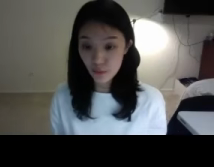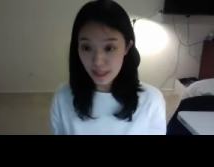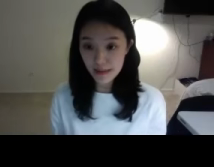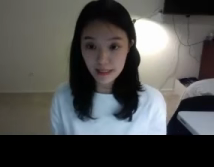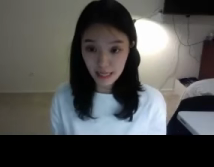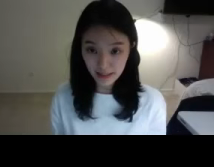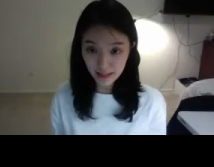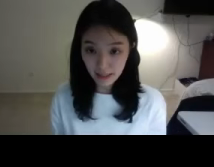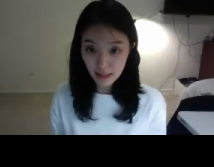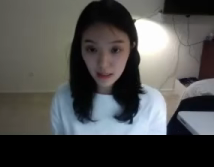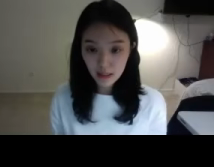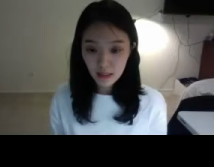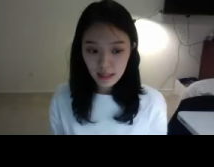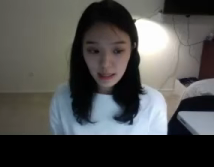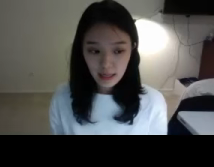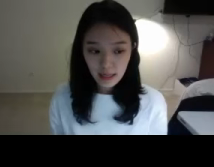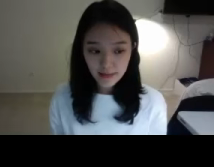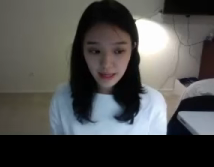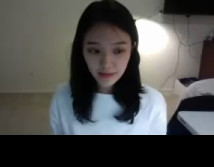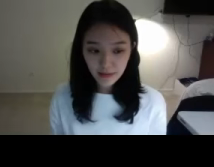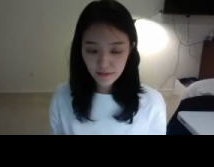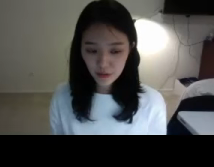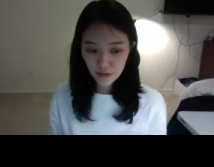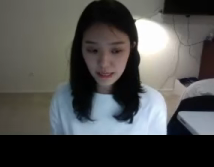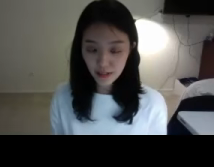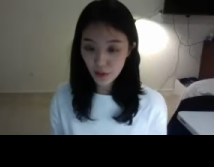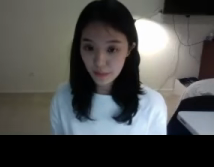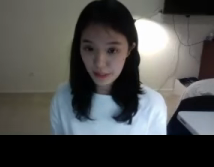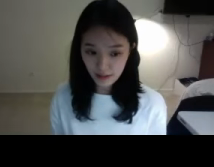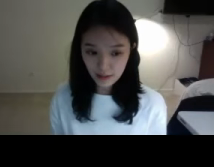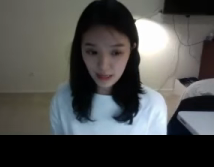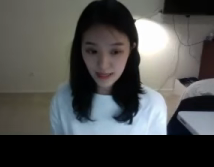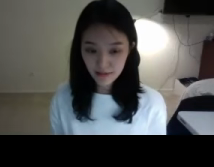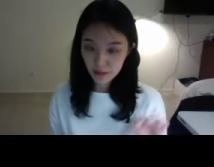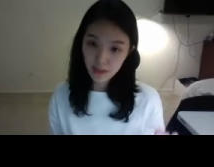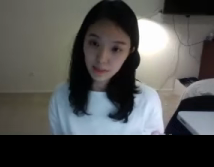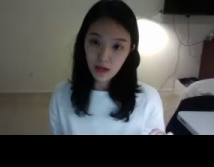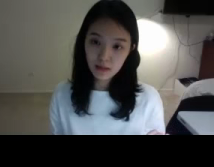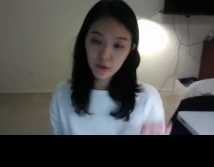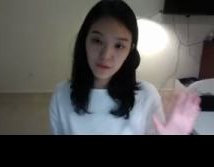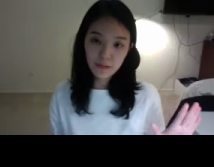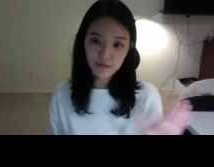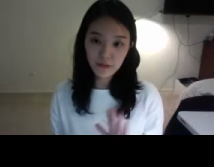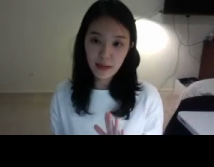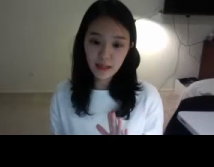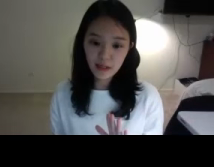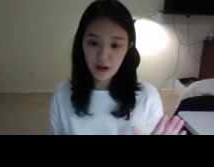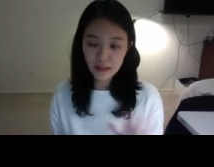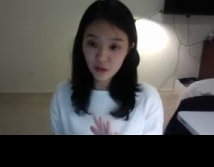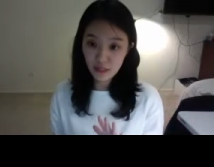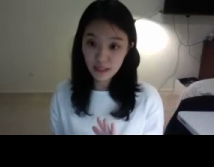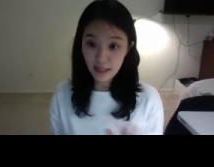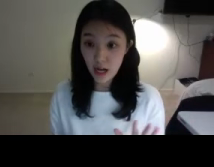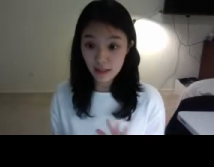instructed to read them silently. And then the visual rate cue appears, and this red box moved from left to right